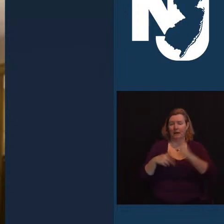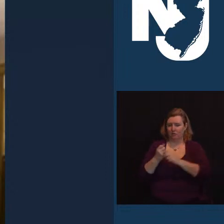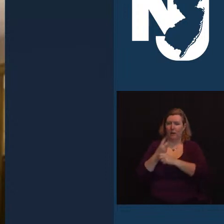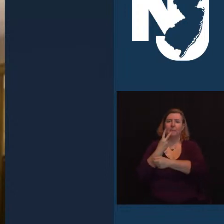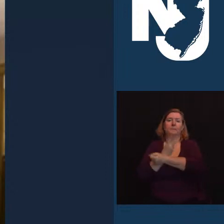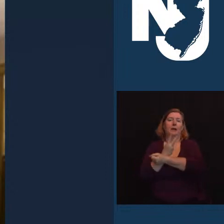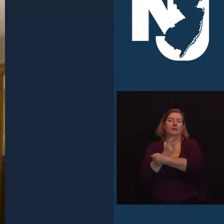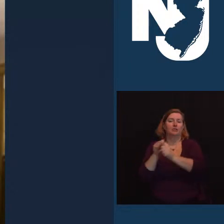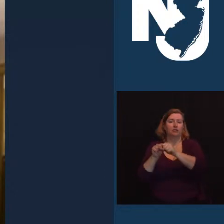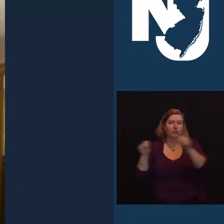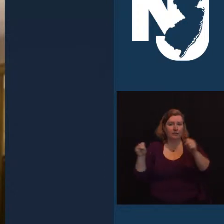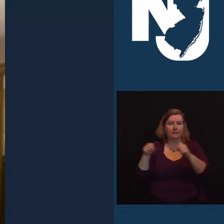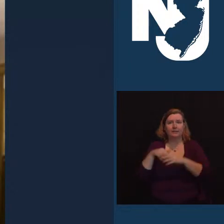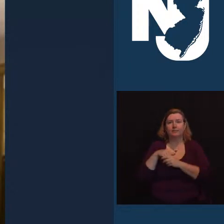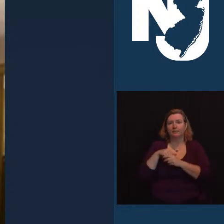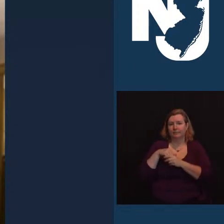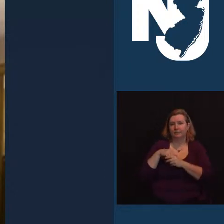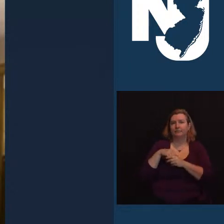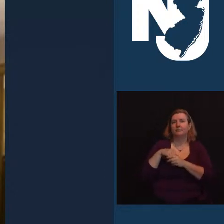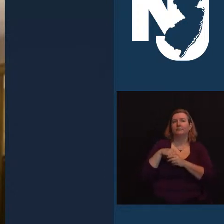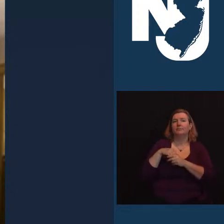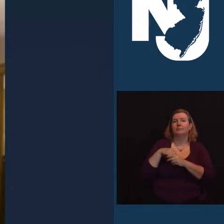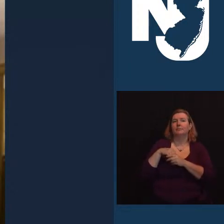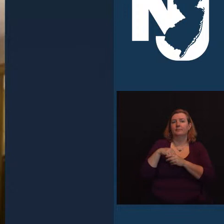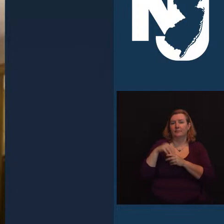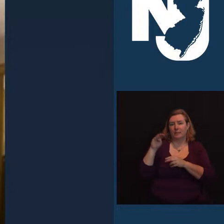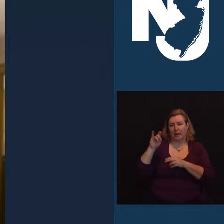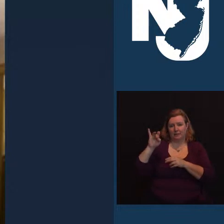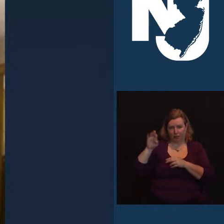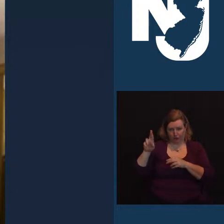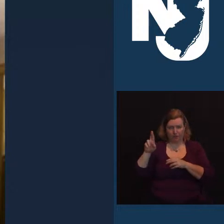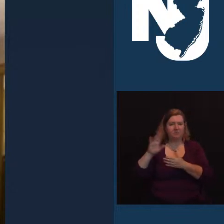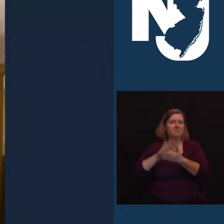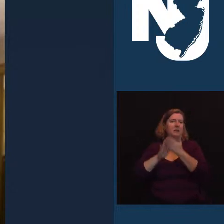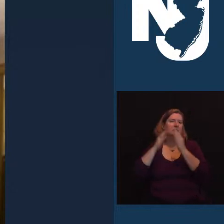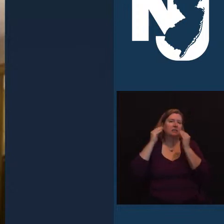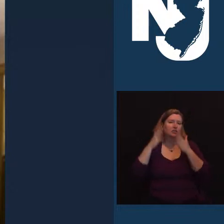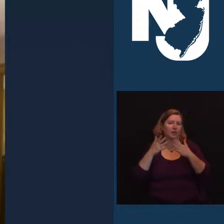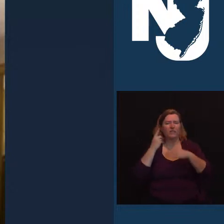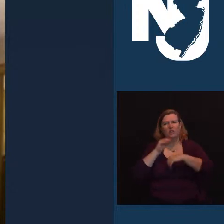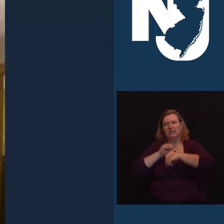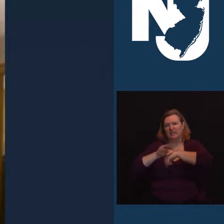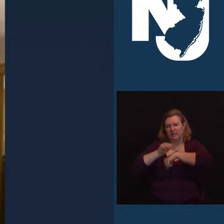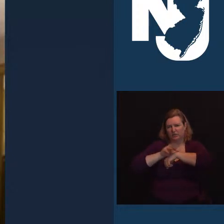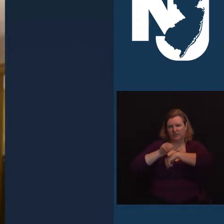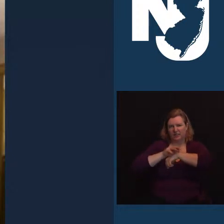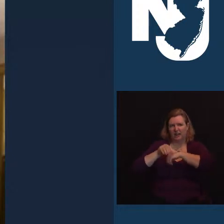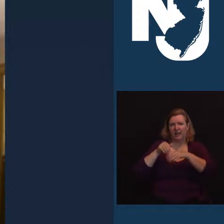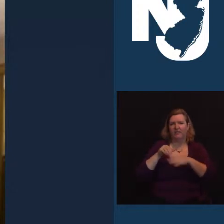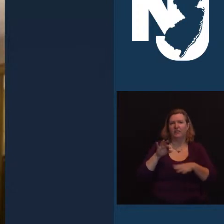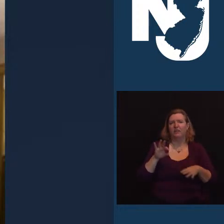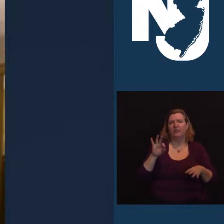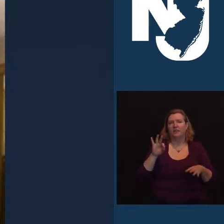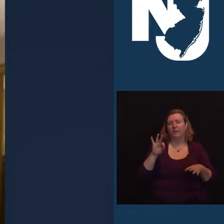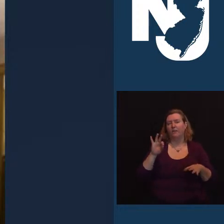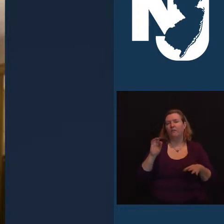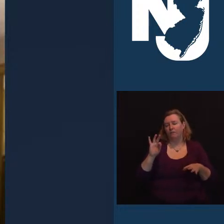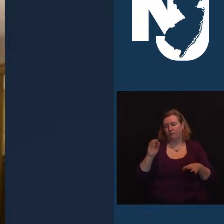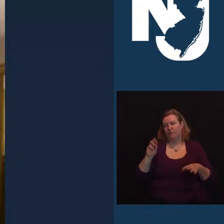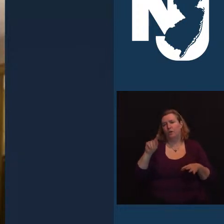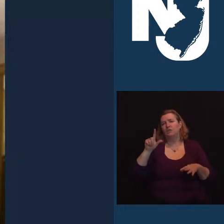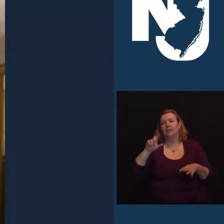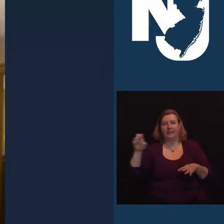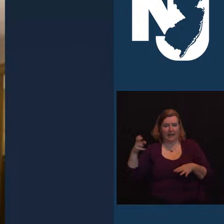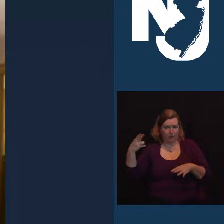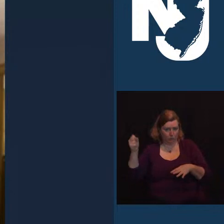in those days and embarked on a career as an educator and counselor at Fort Lee High School. He was just as active